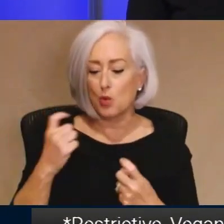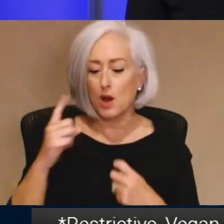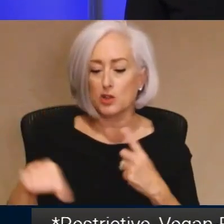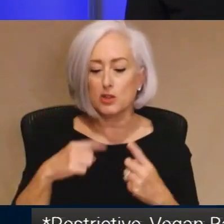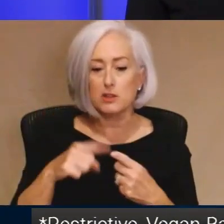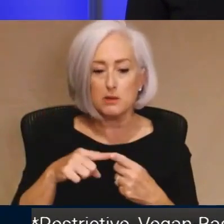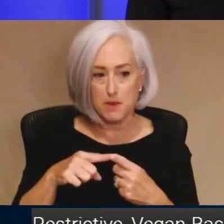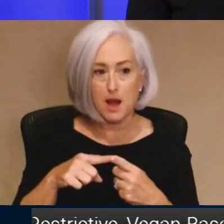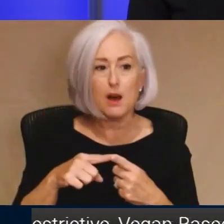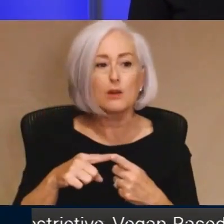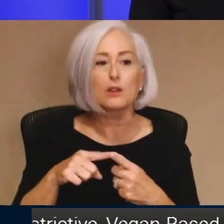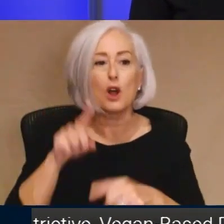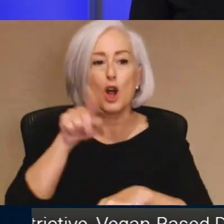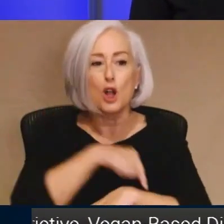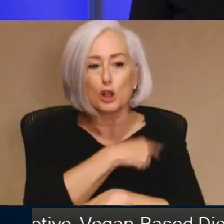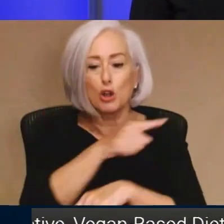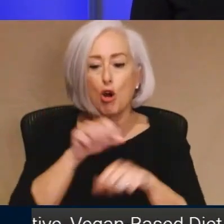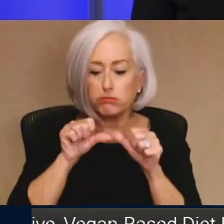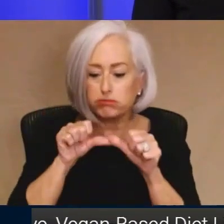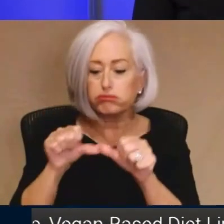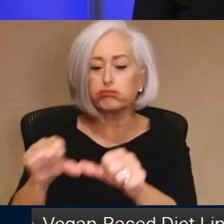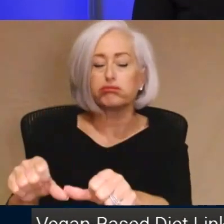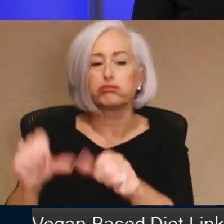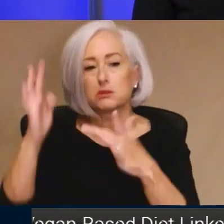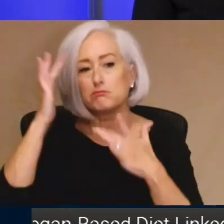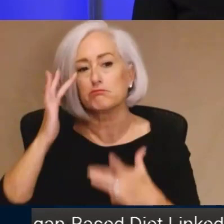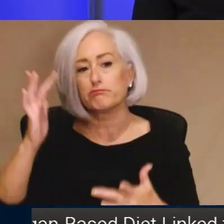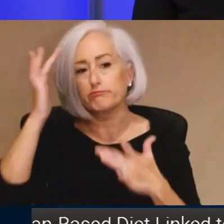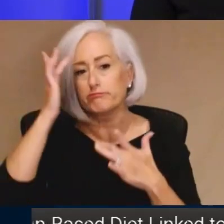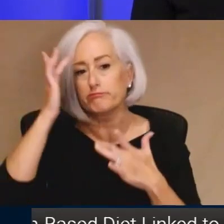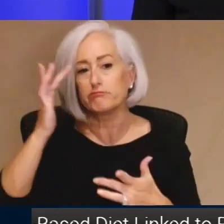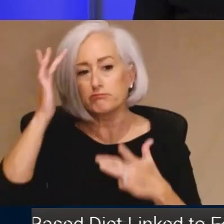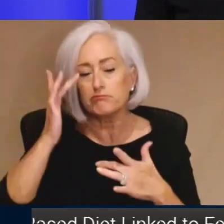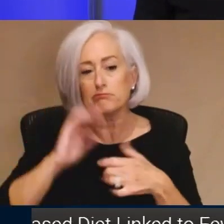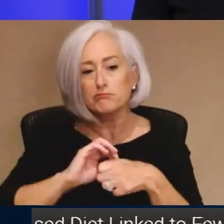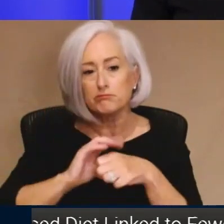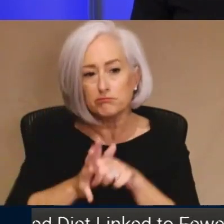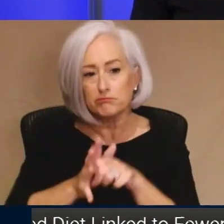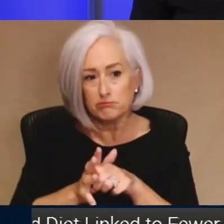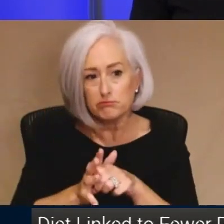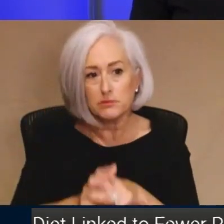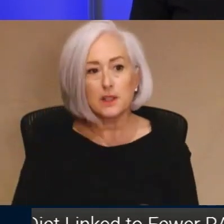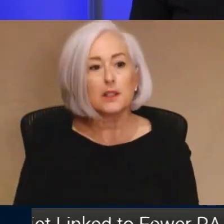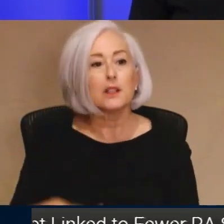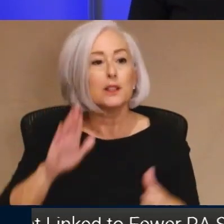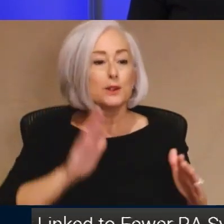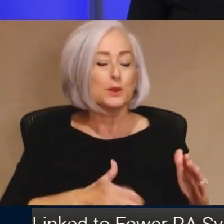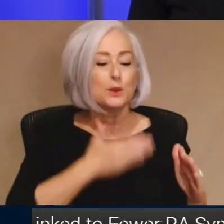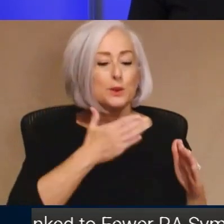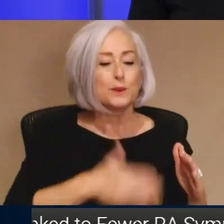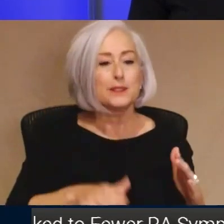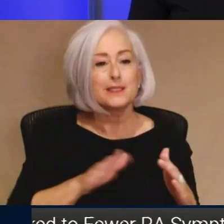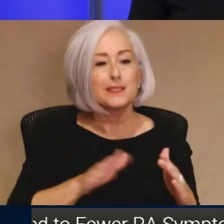suffering from long haul symptoms. Oh. Okay, so trying to sing Twinkle, Twinkle, Little Star. Mm.